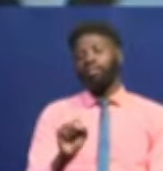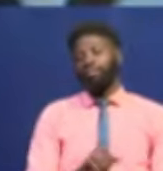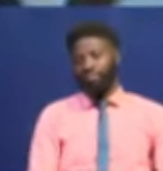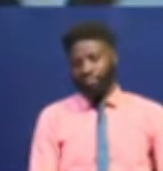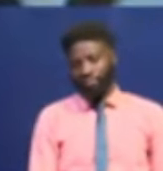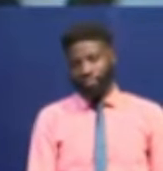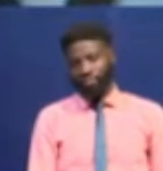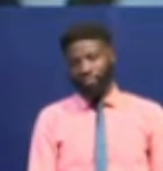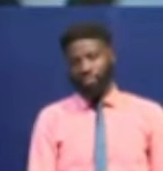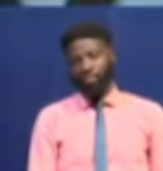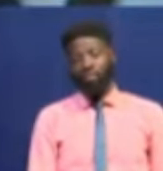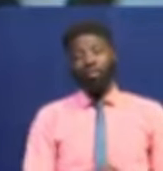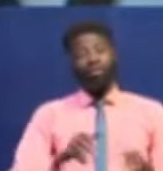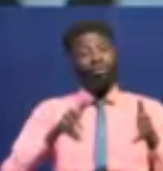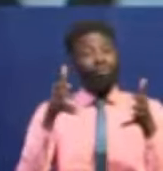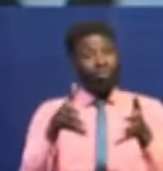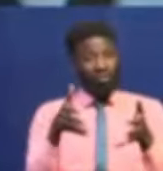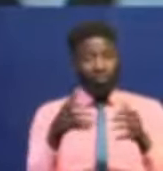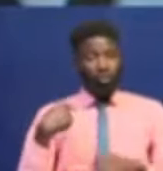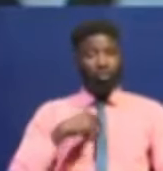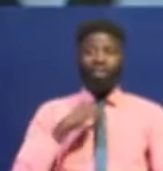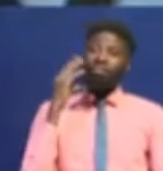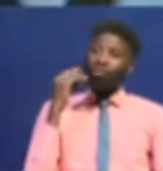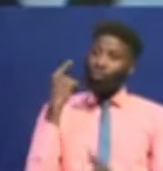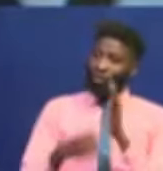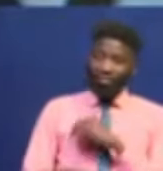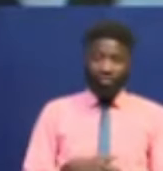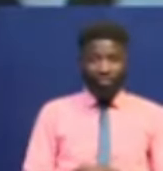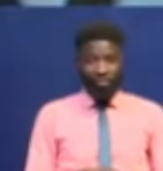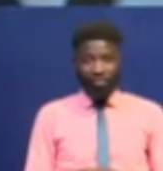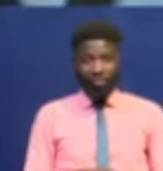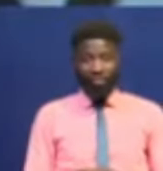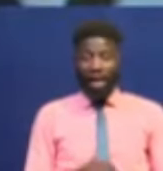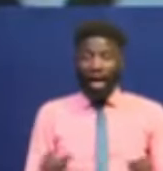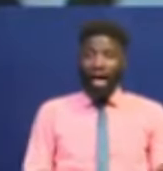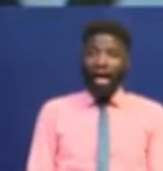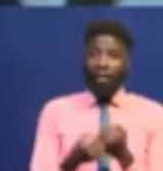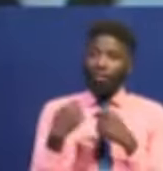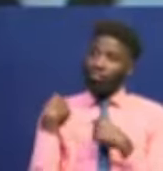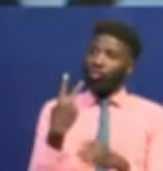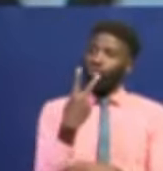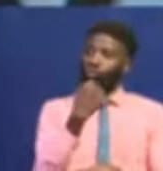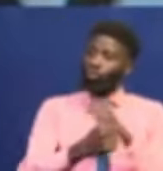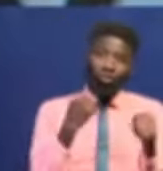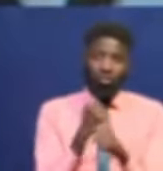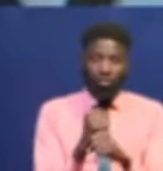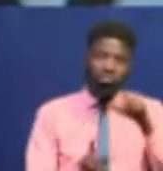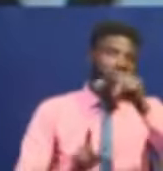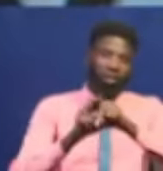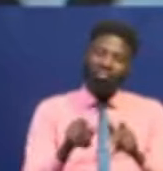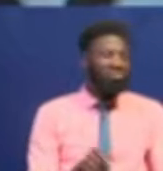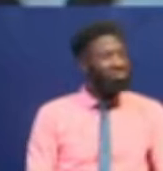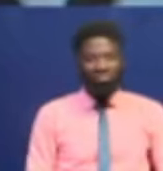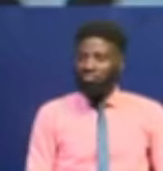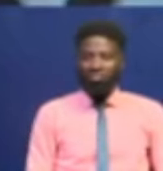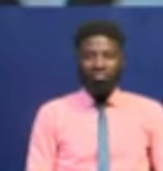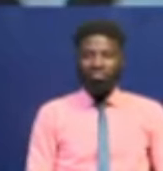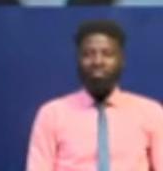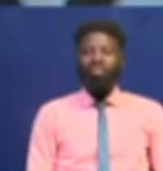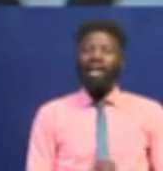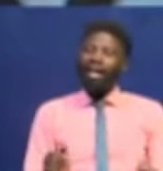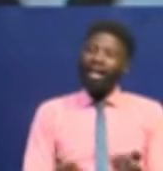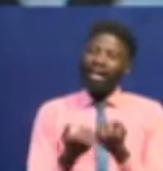What we are facing today is not a product of 2 years. What we are facing today is a